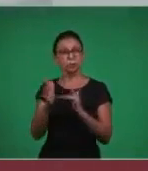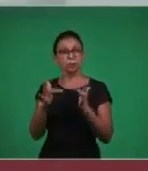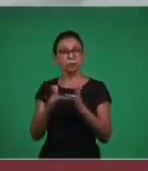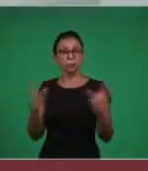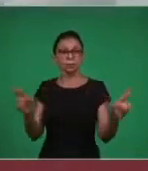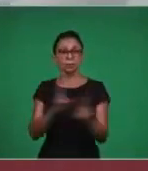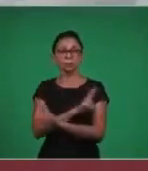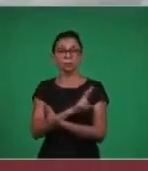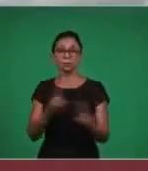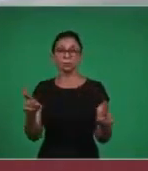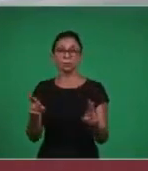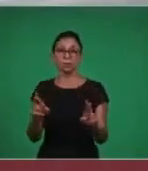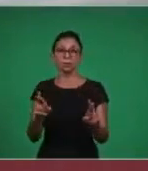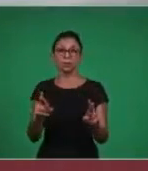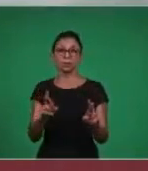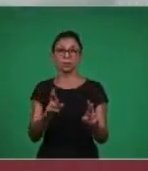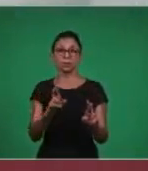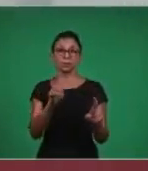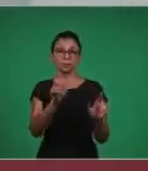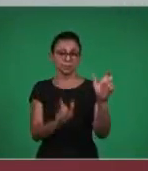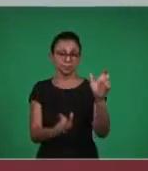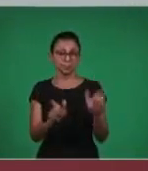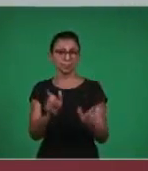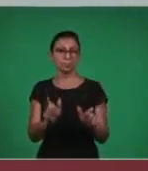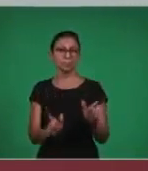and the people. And in